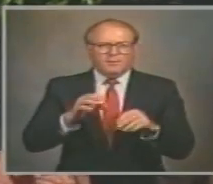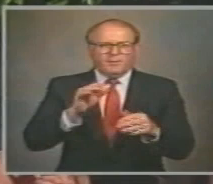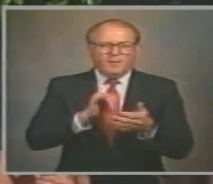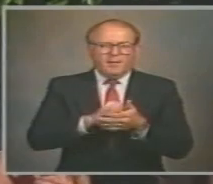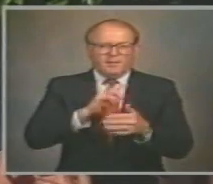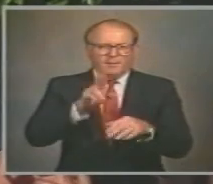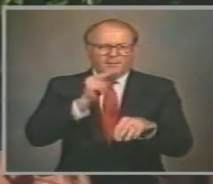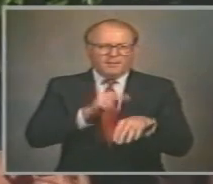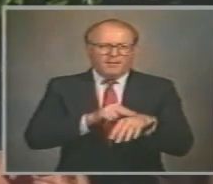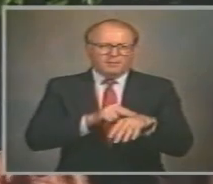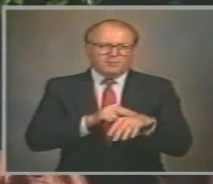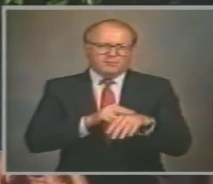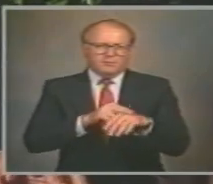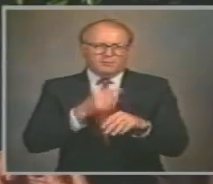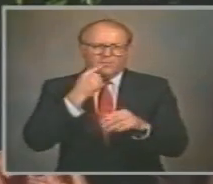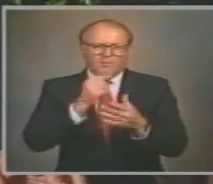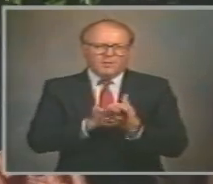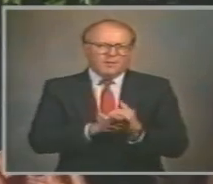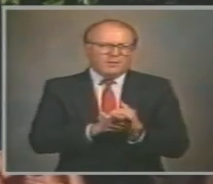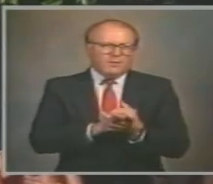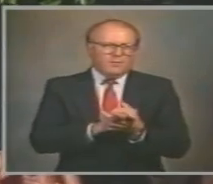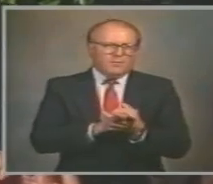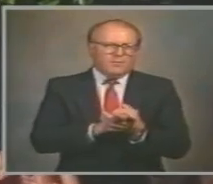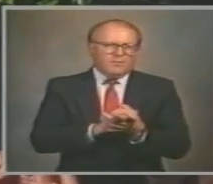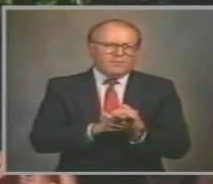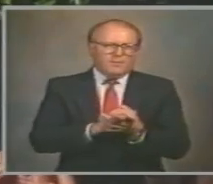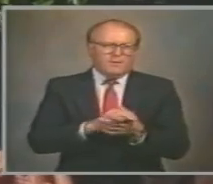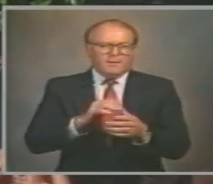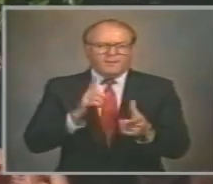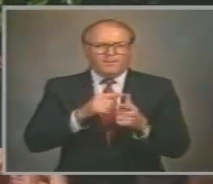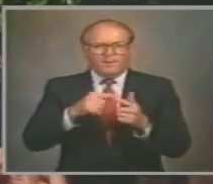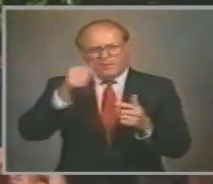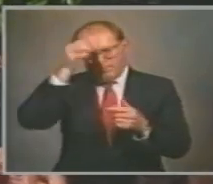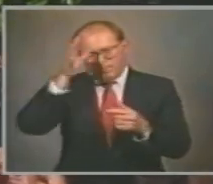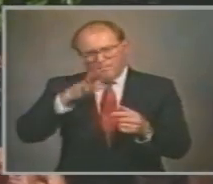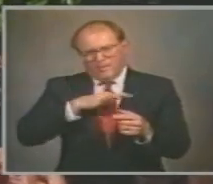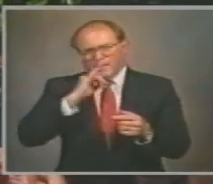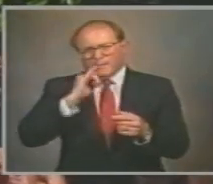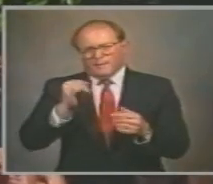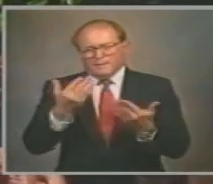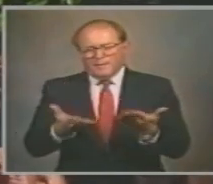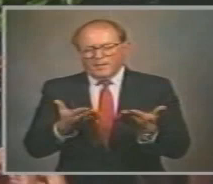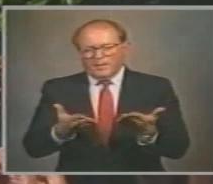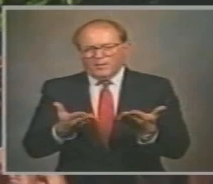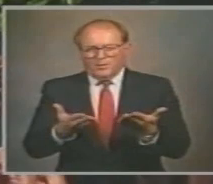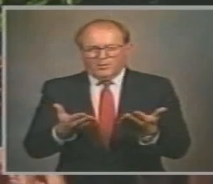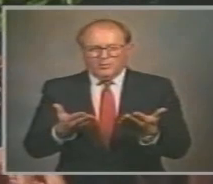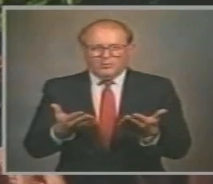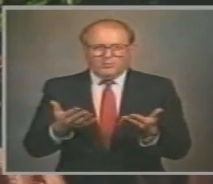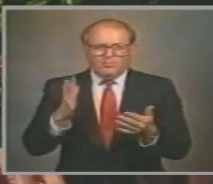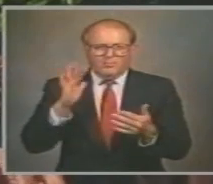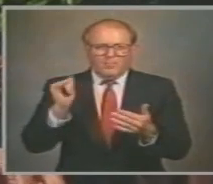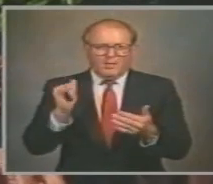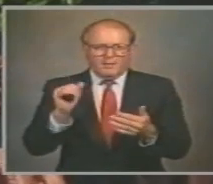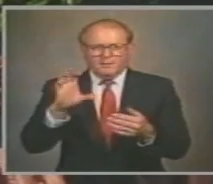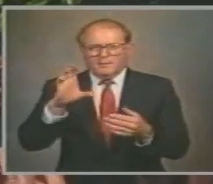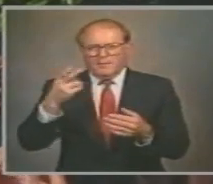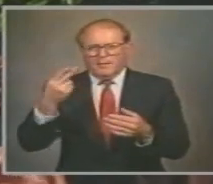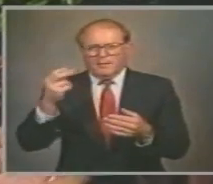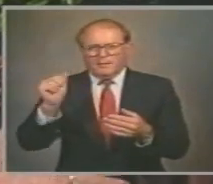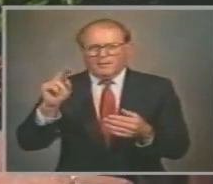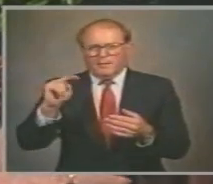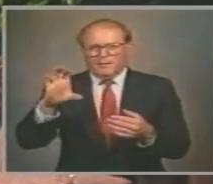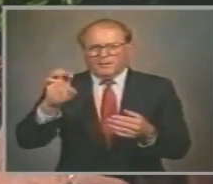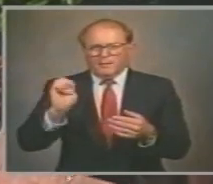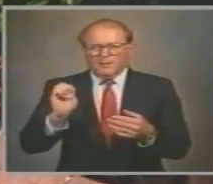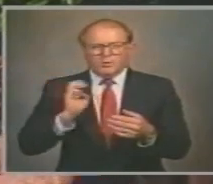believe, then mankind is here by pure chance. And there's no purpose